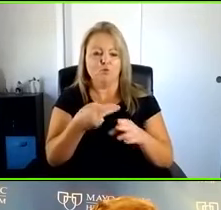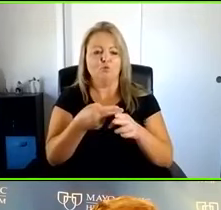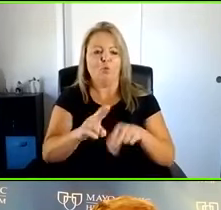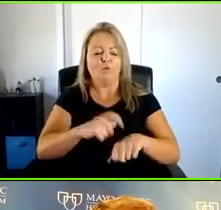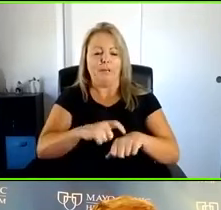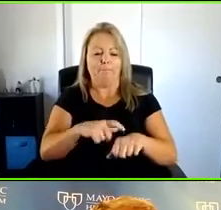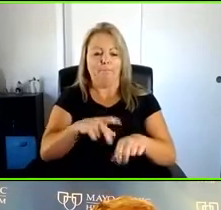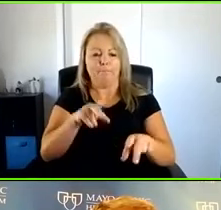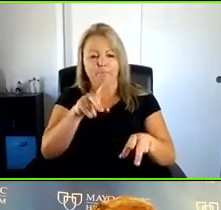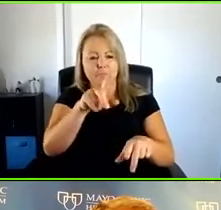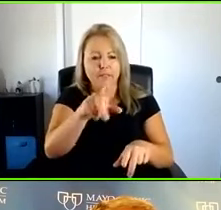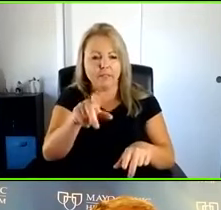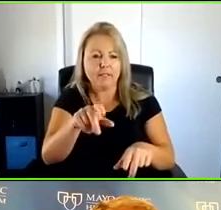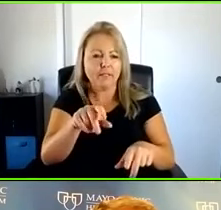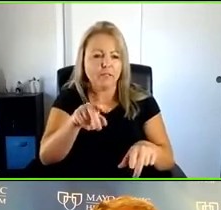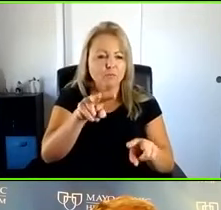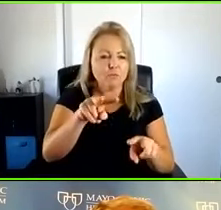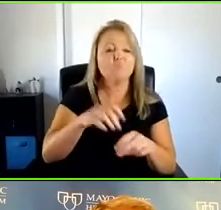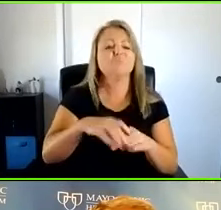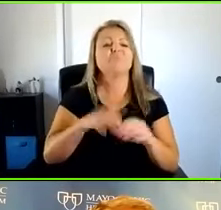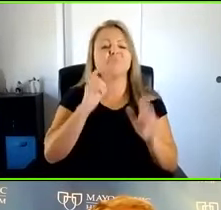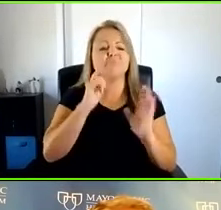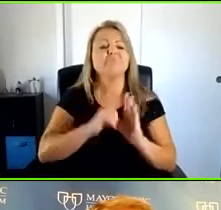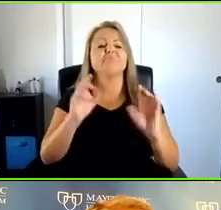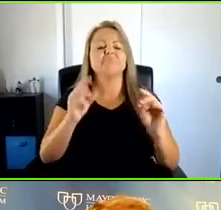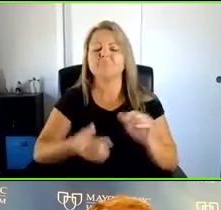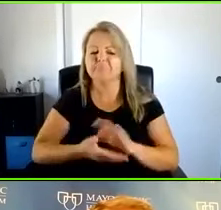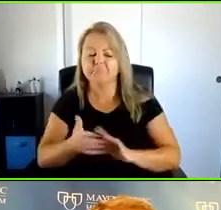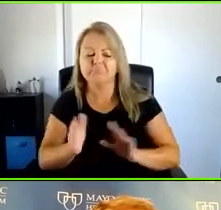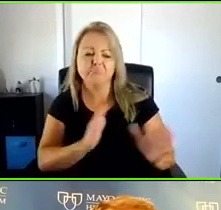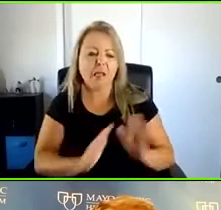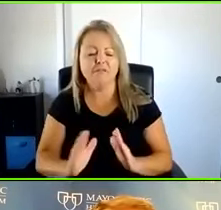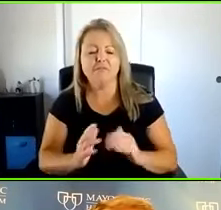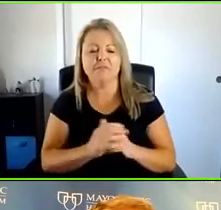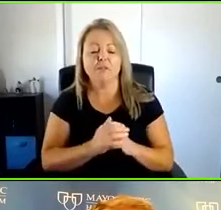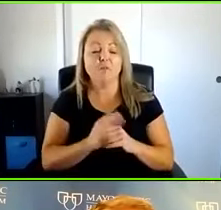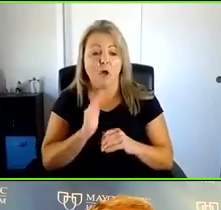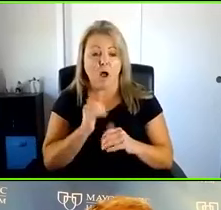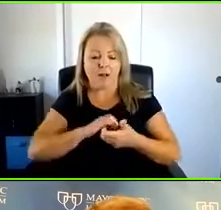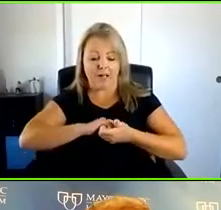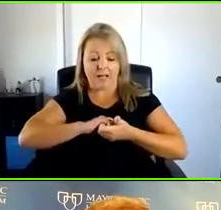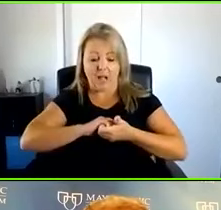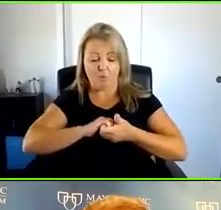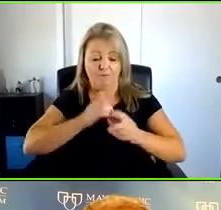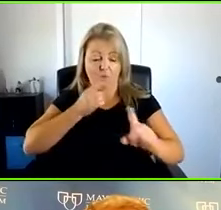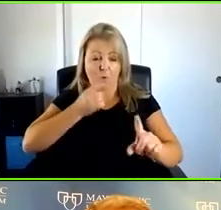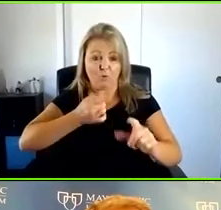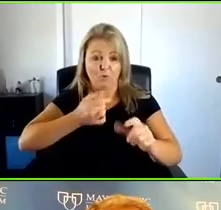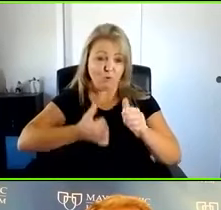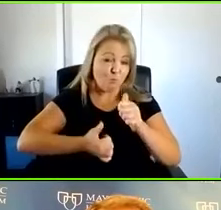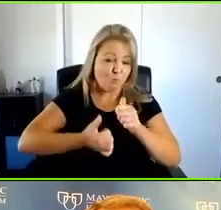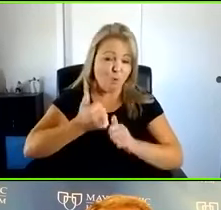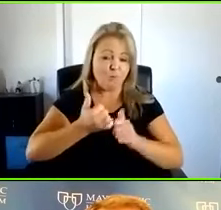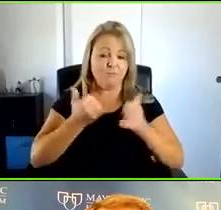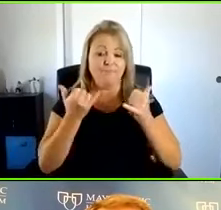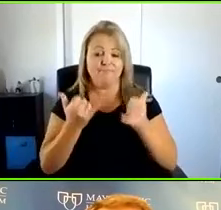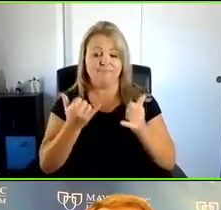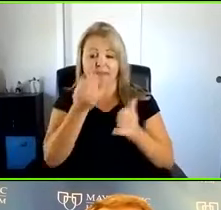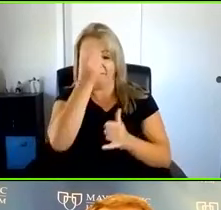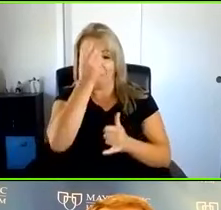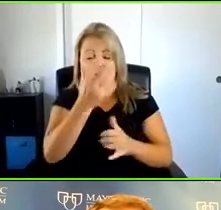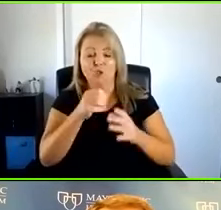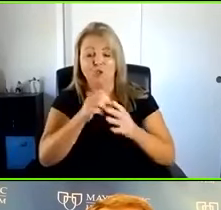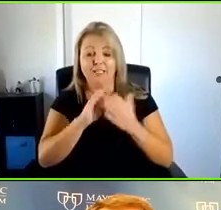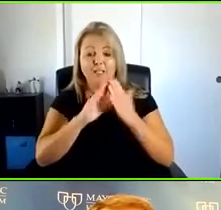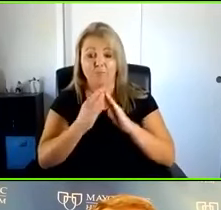this site, see where we're at. And then if our collaborative's goal is to give the most up-to-date and informed information to the people in our